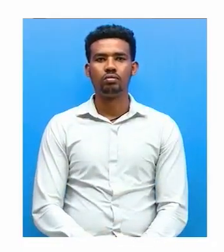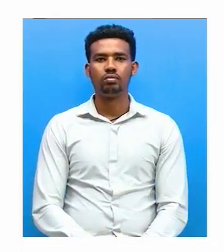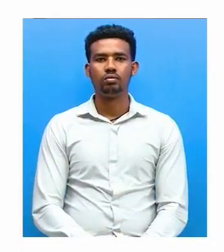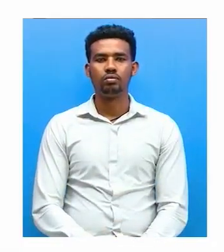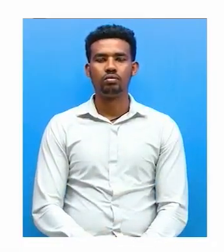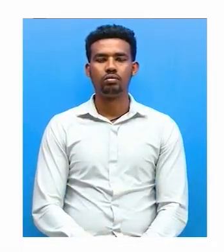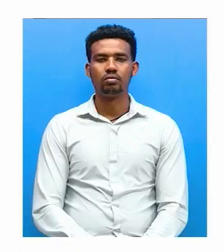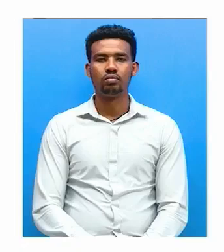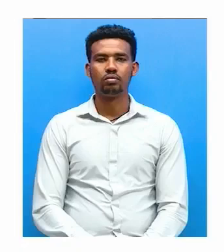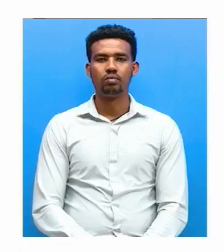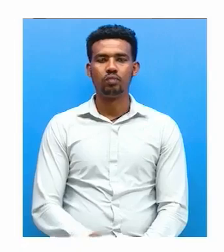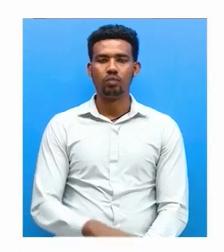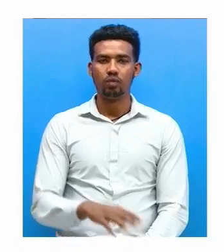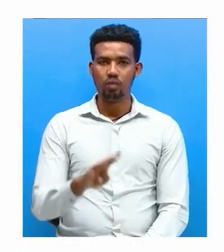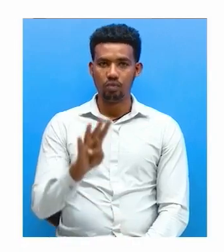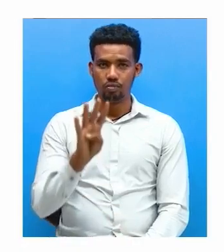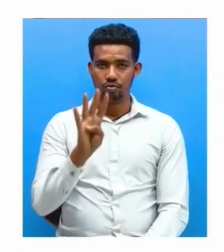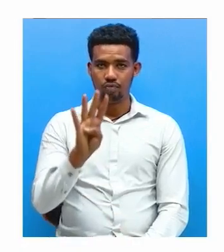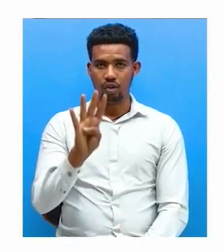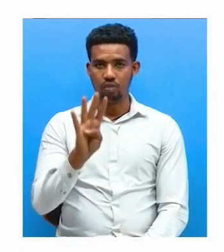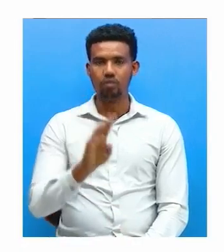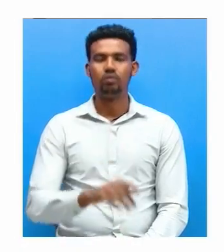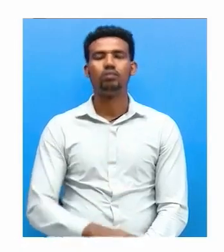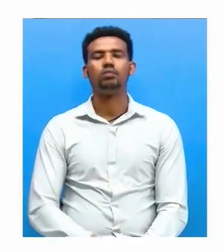Here is 4.